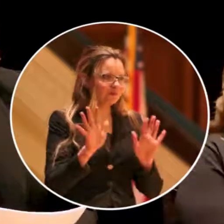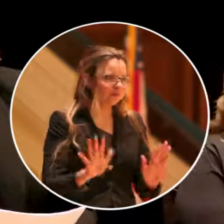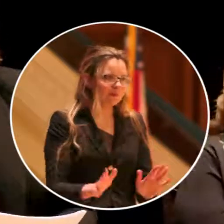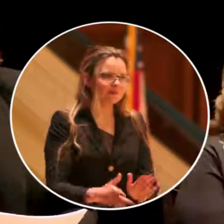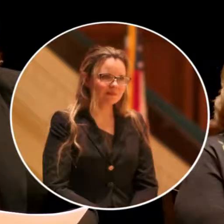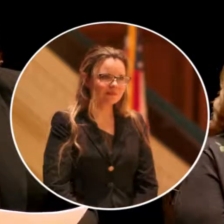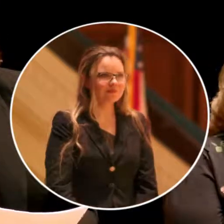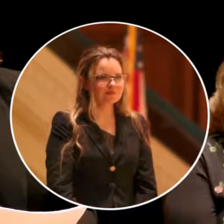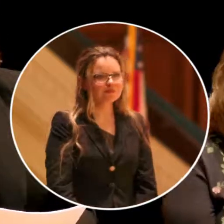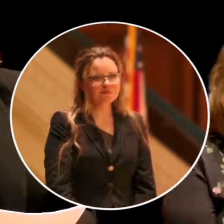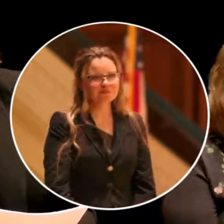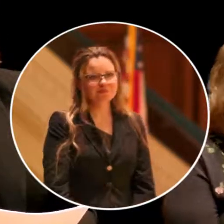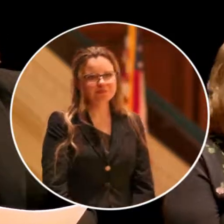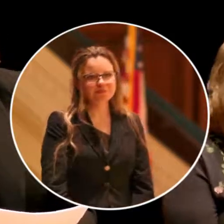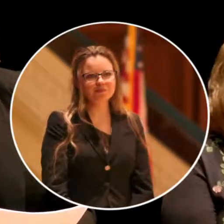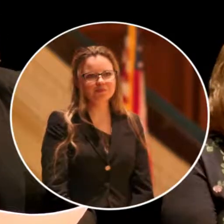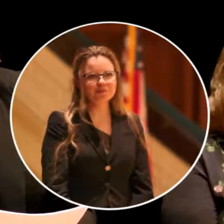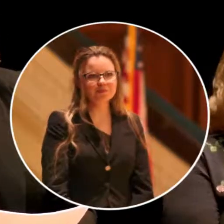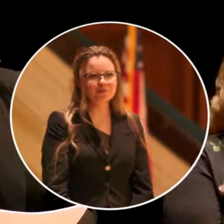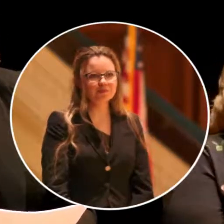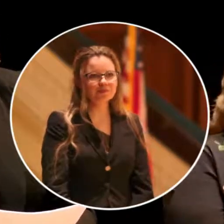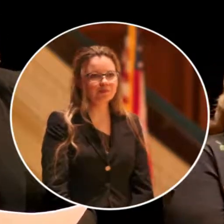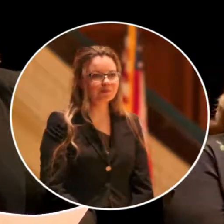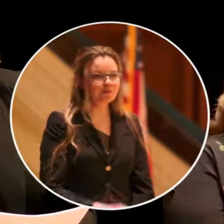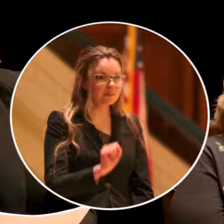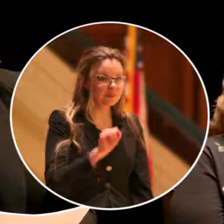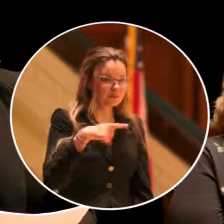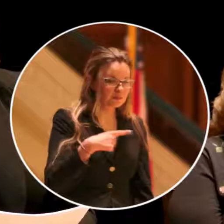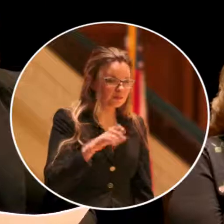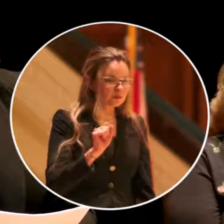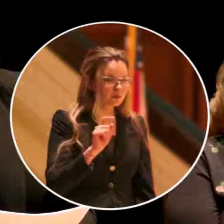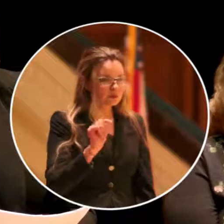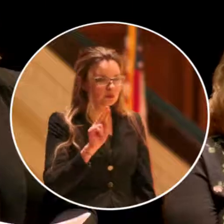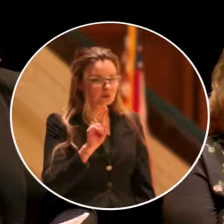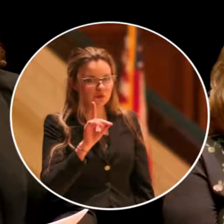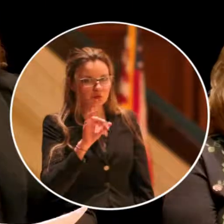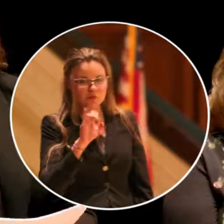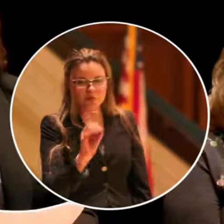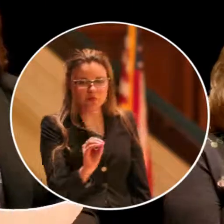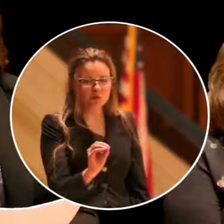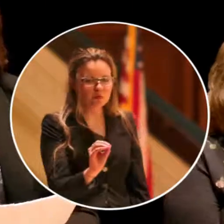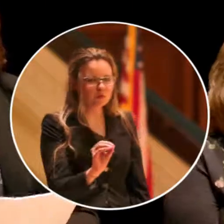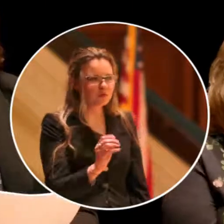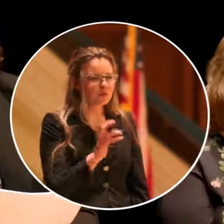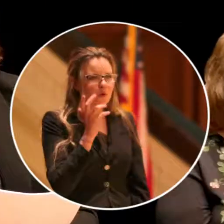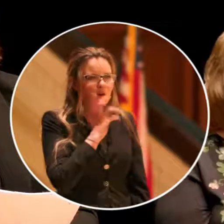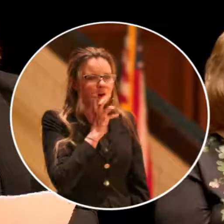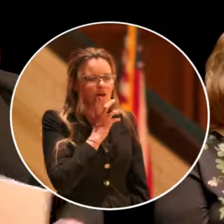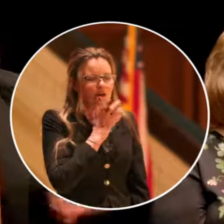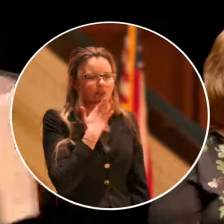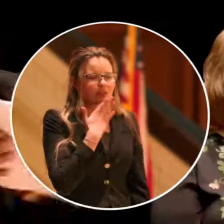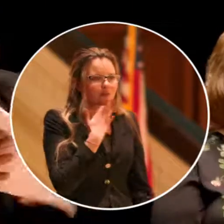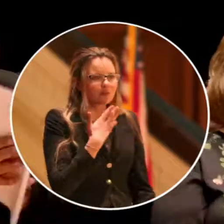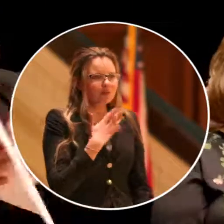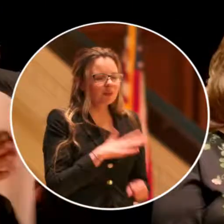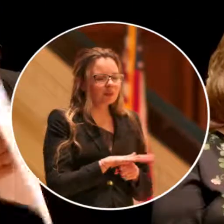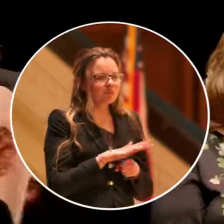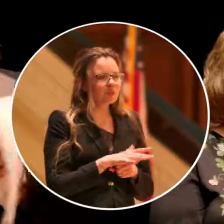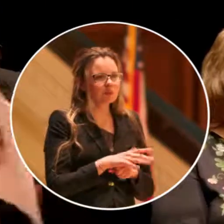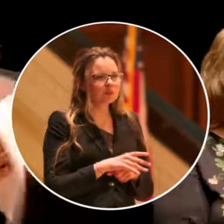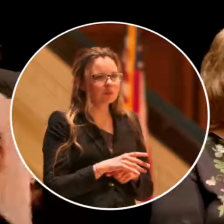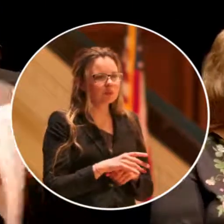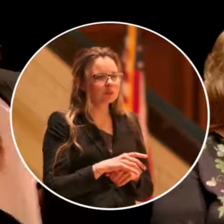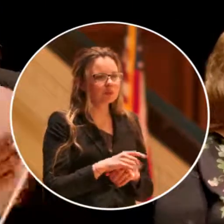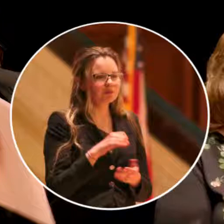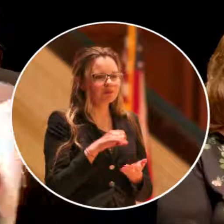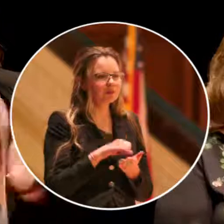Amazing. It's amazing. NSP Studio. Wow, how can we thank these guys? The team at NSP Studio